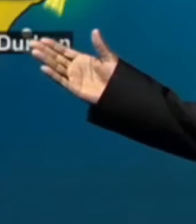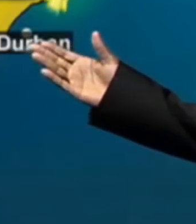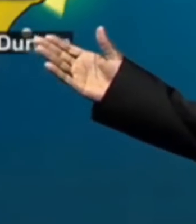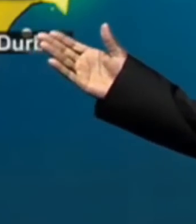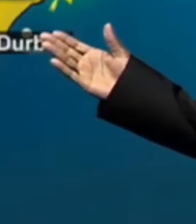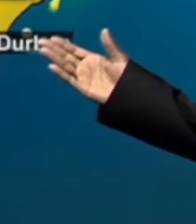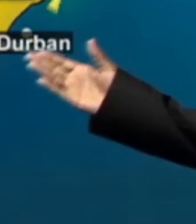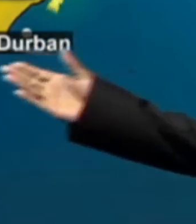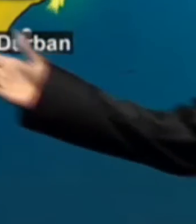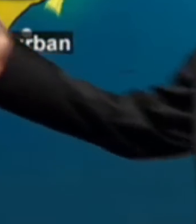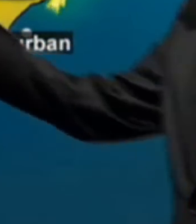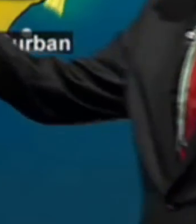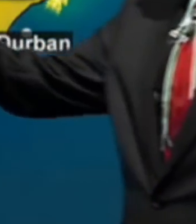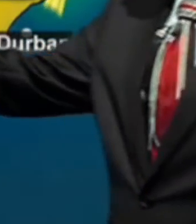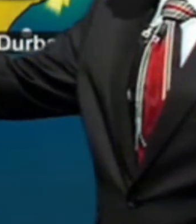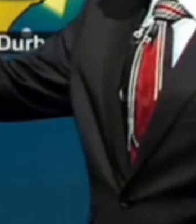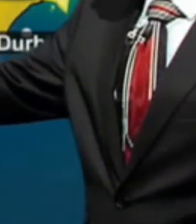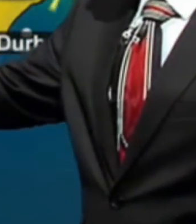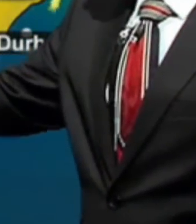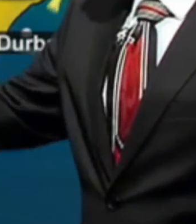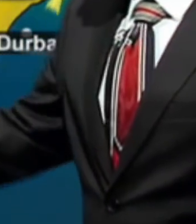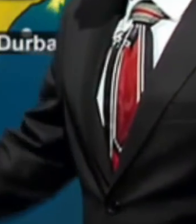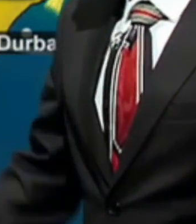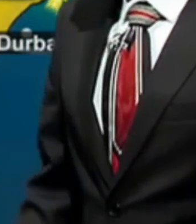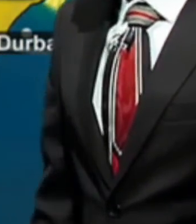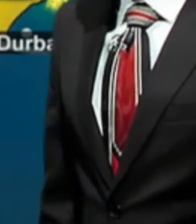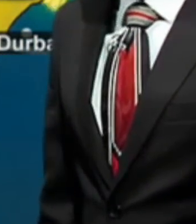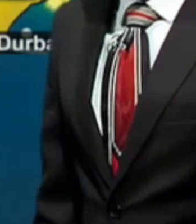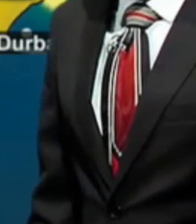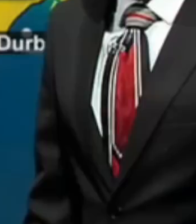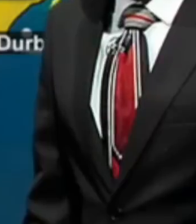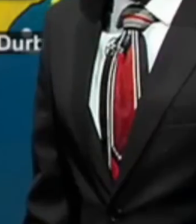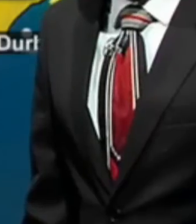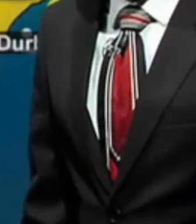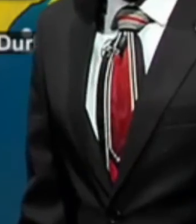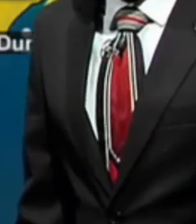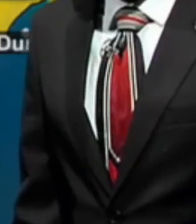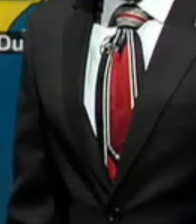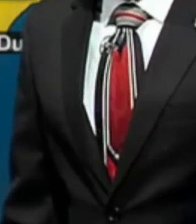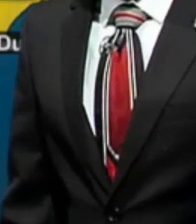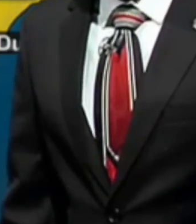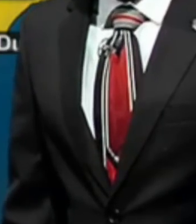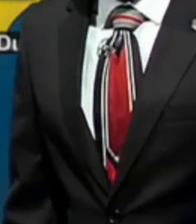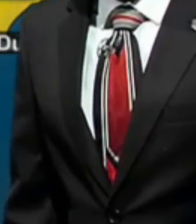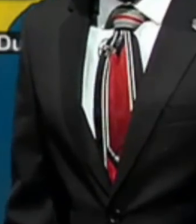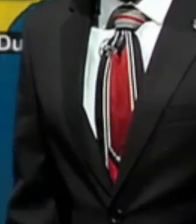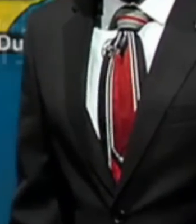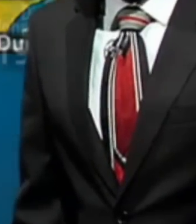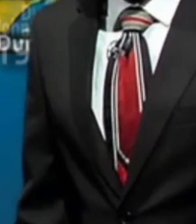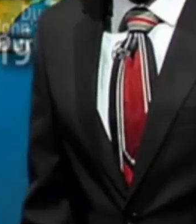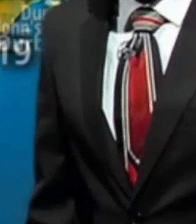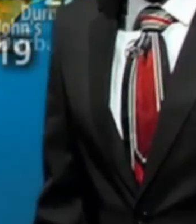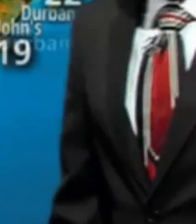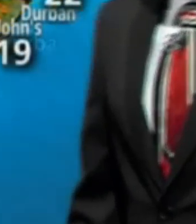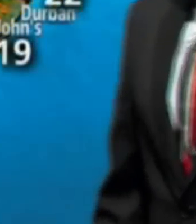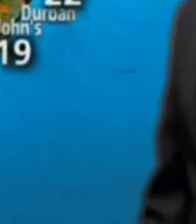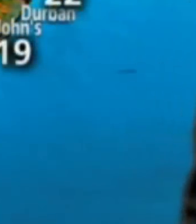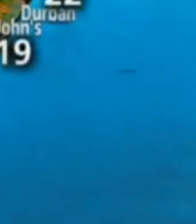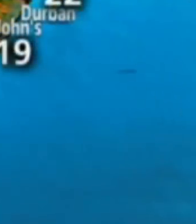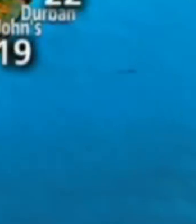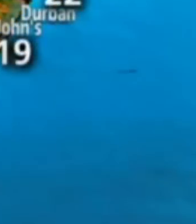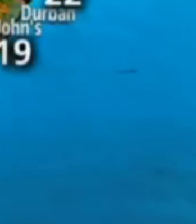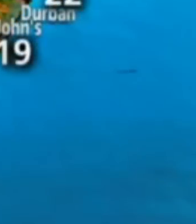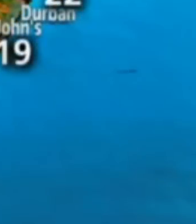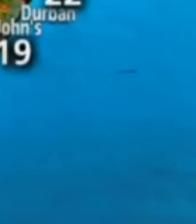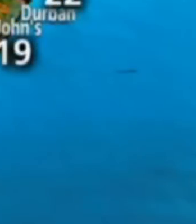KwaZulu-Natal ke pula e ntšhi go tsena bjalo ka dikarolong tšele tša ka North West ba tirelo tša boso ba re hlokomeleng re ka ba le pula tša maatla ka dibe ka dikarolong tšeo ge re ya go